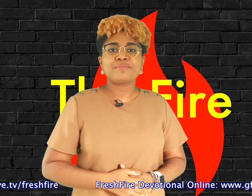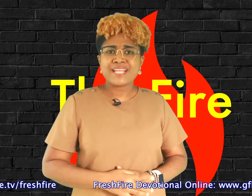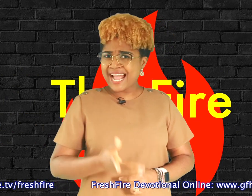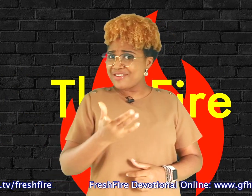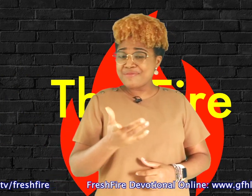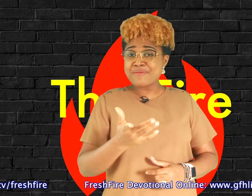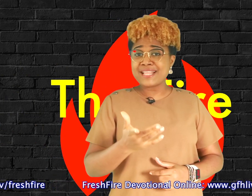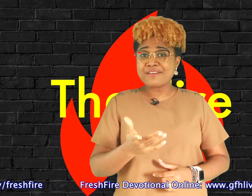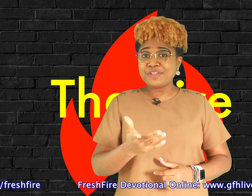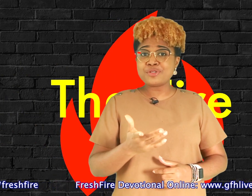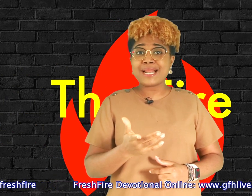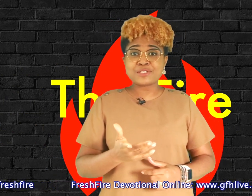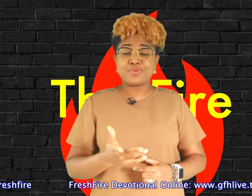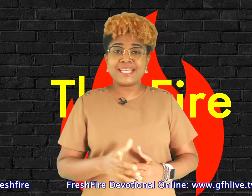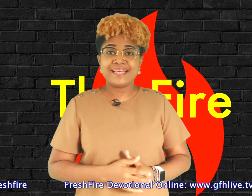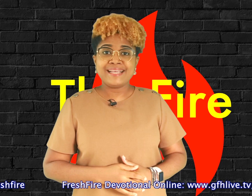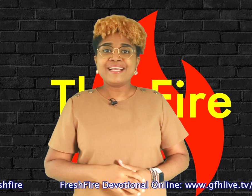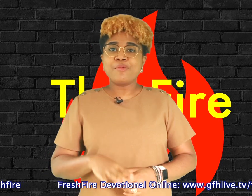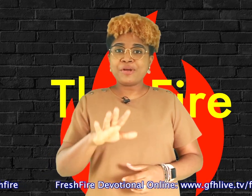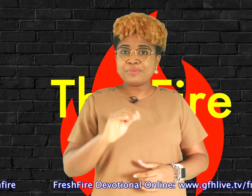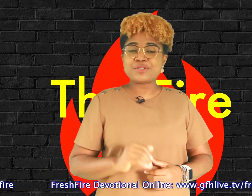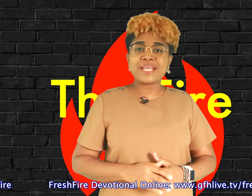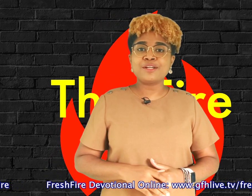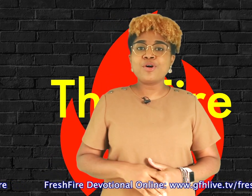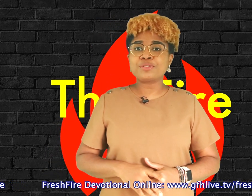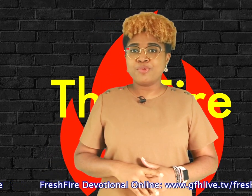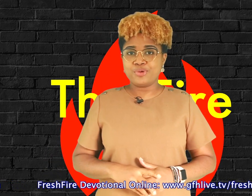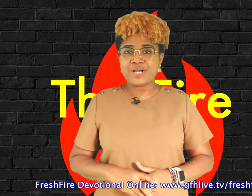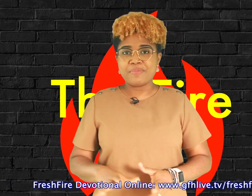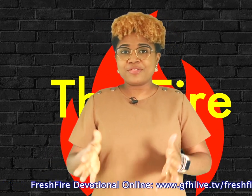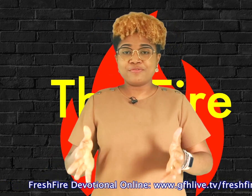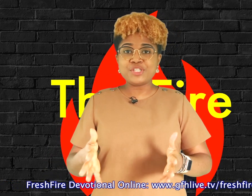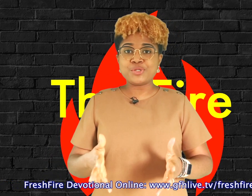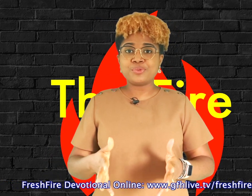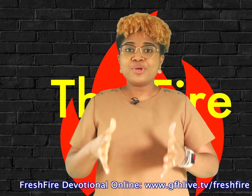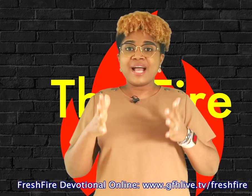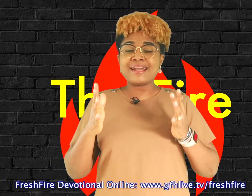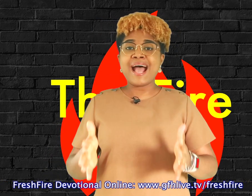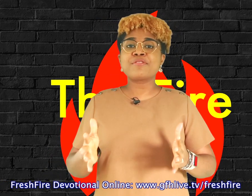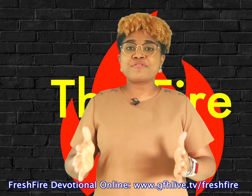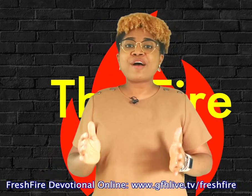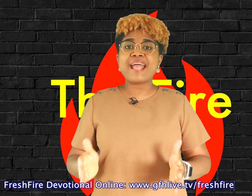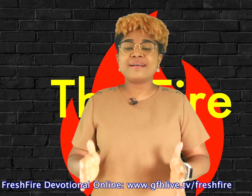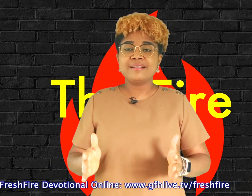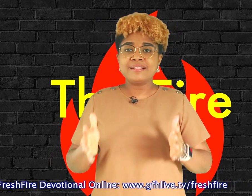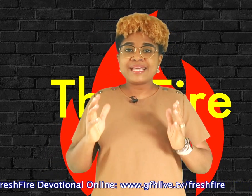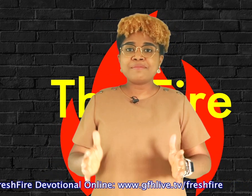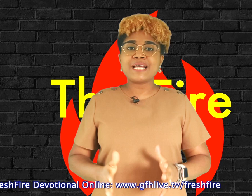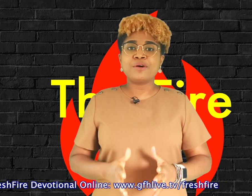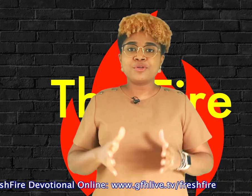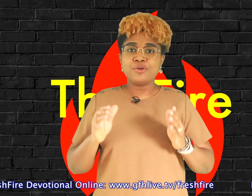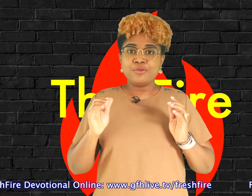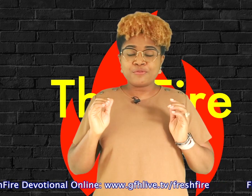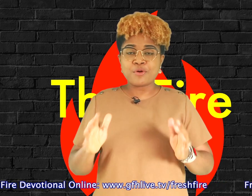granted. Can you remember that video last week? We're going to be talking a lot more about the video and how the fire